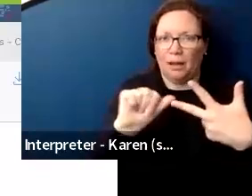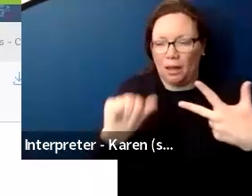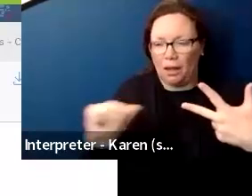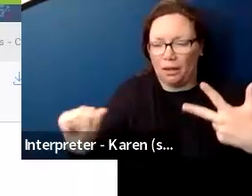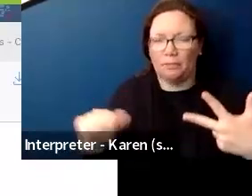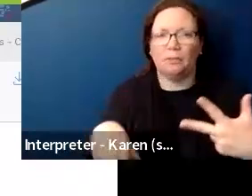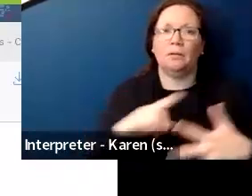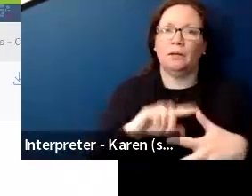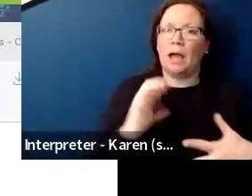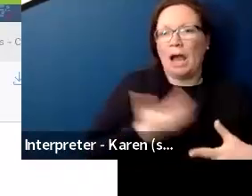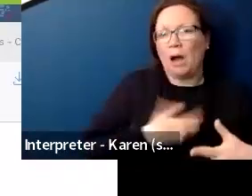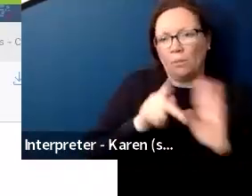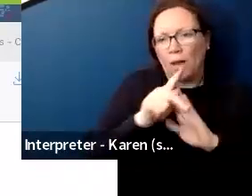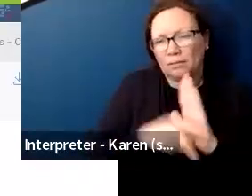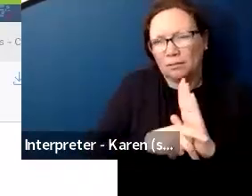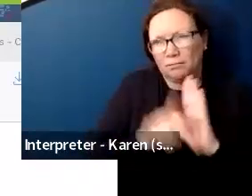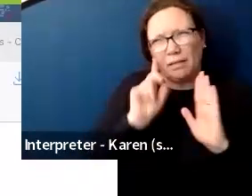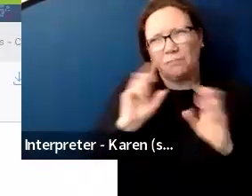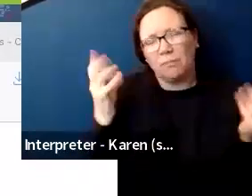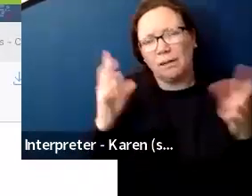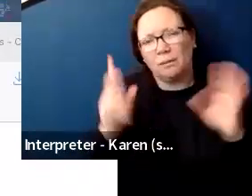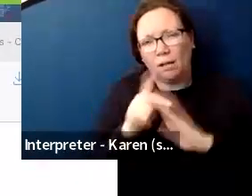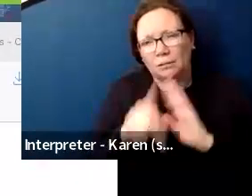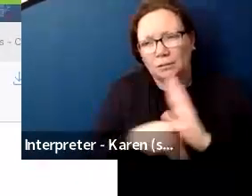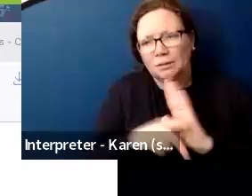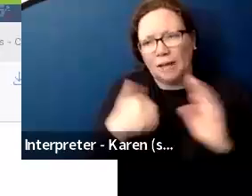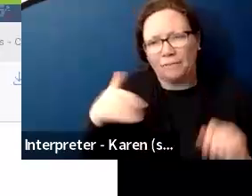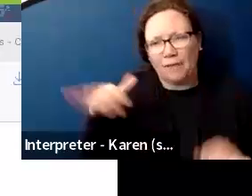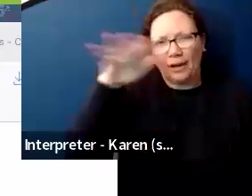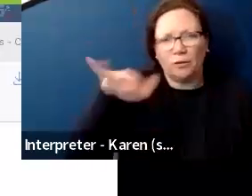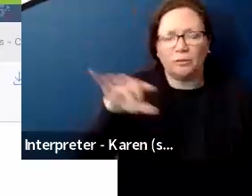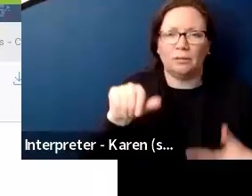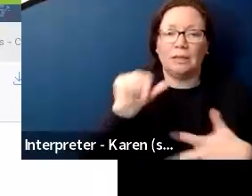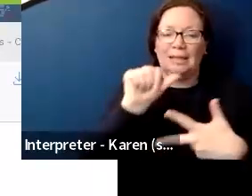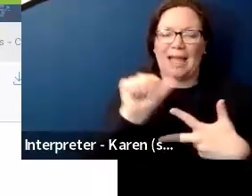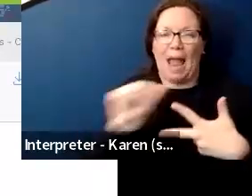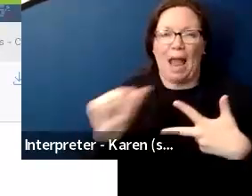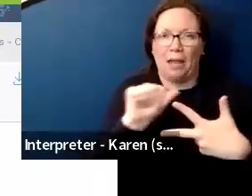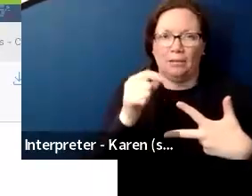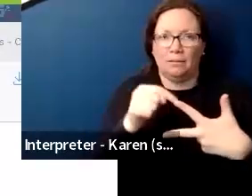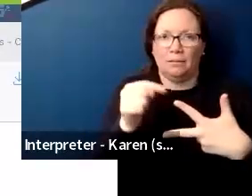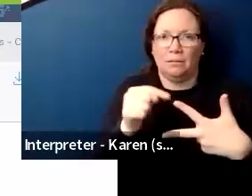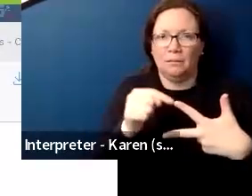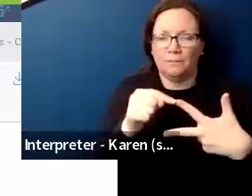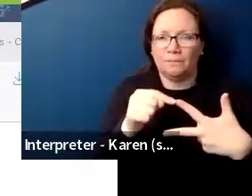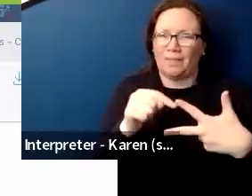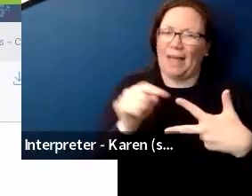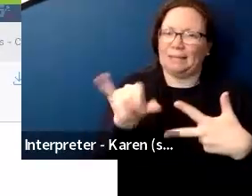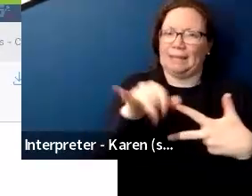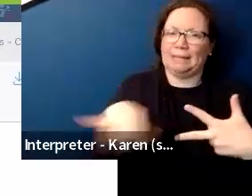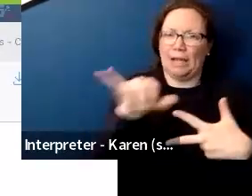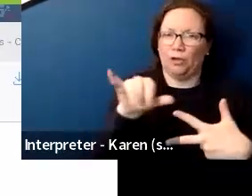policy and a lot of policies I think that you'll see out there cite level double A as the